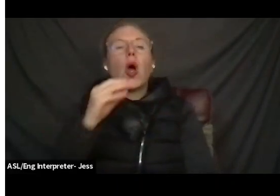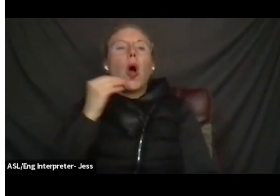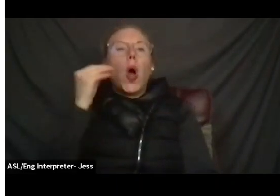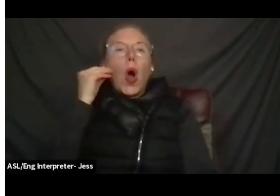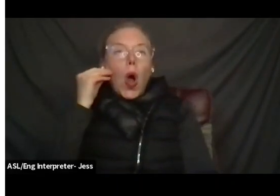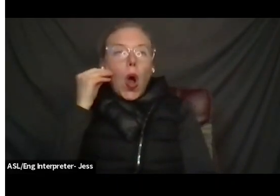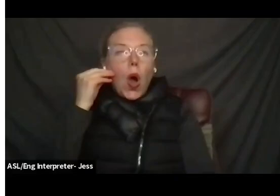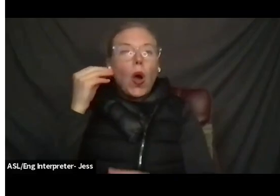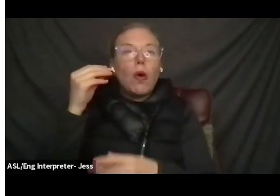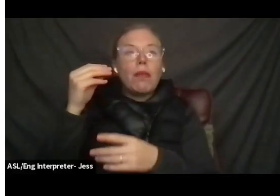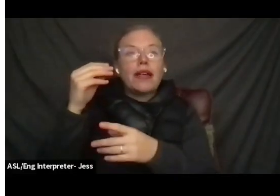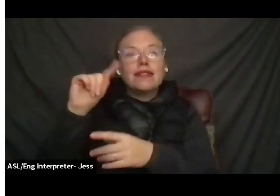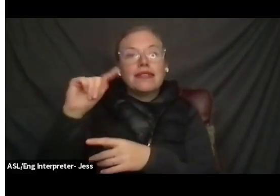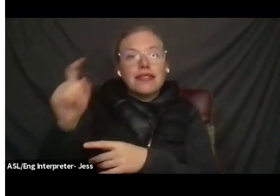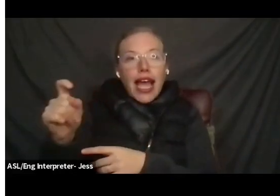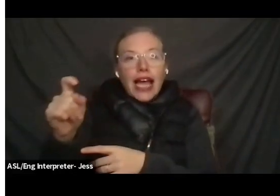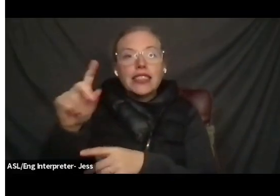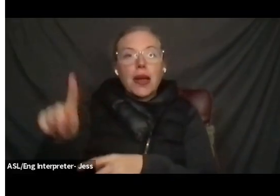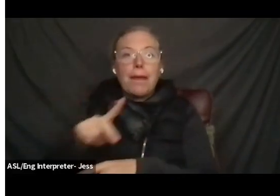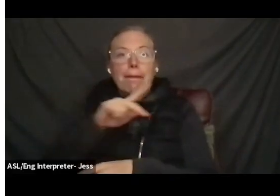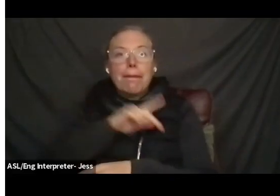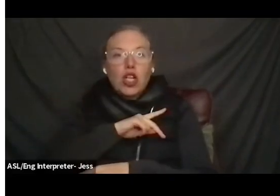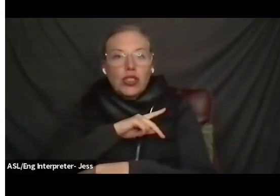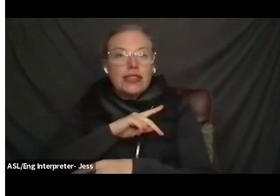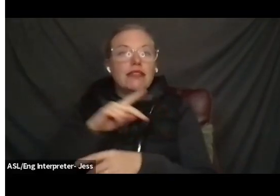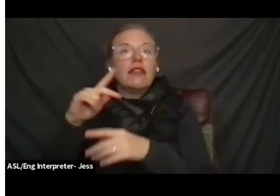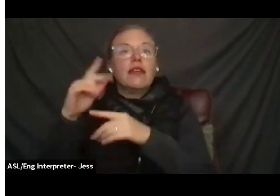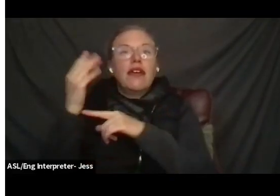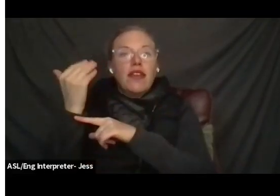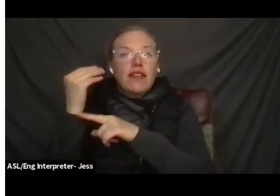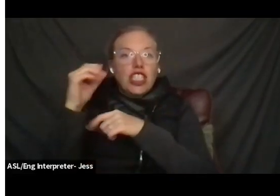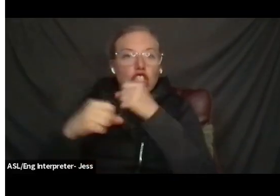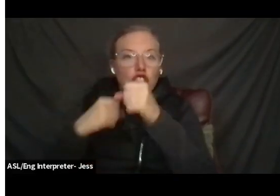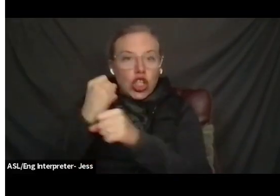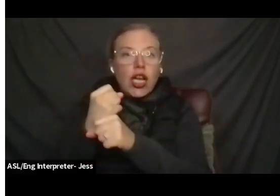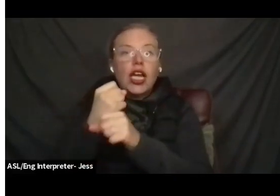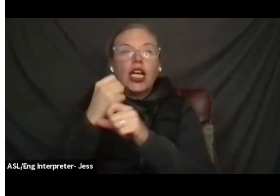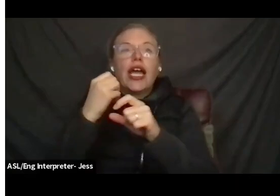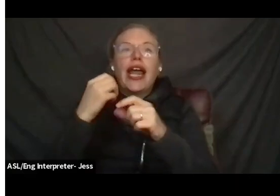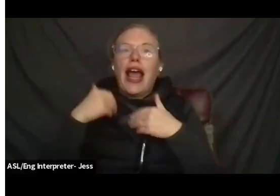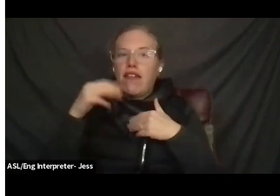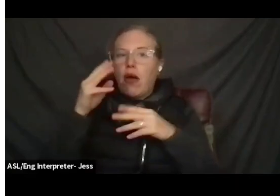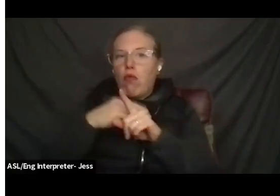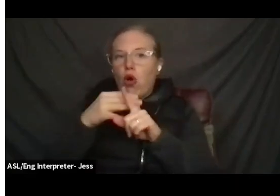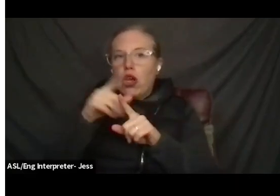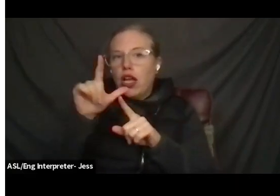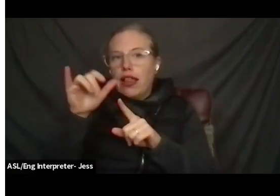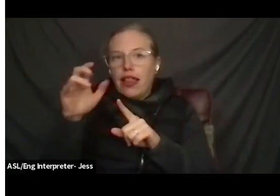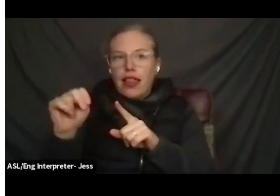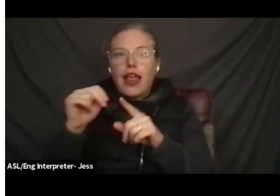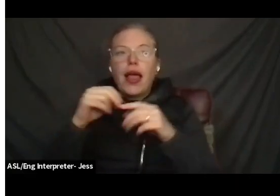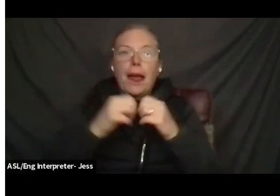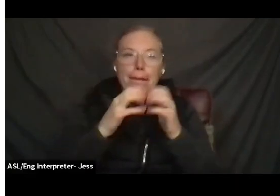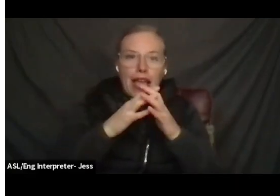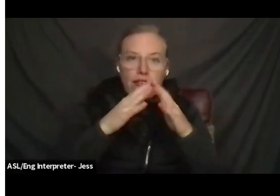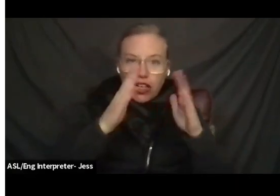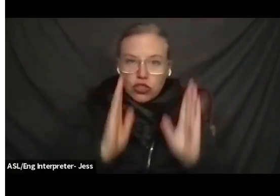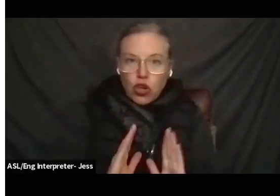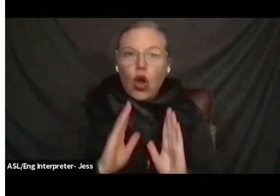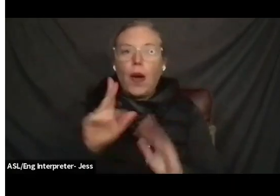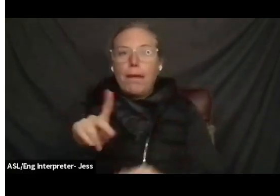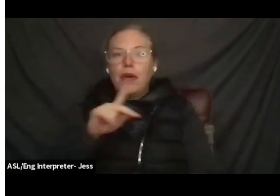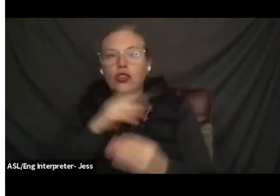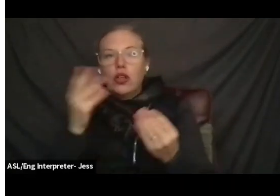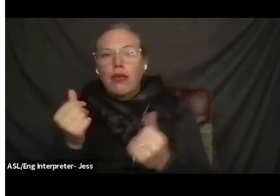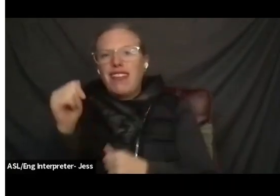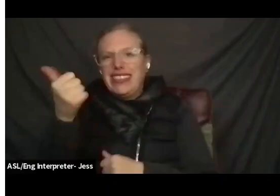as personal real estate have a 15-year term, and they're secured by a mortgage lien. Manufactured homes taxed as personal property have a